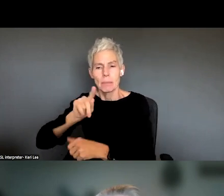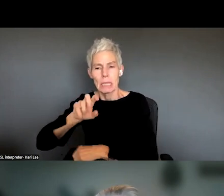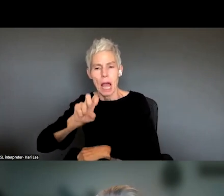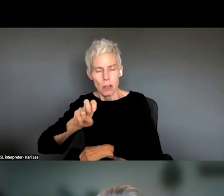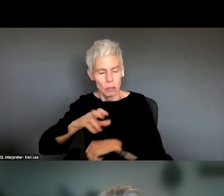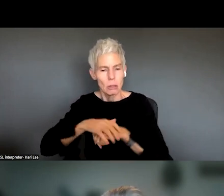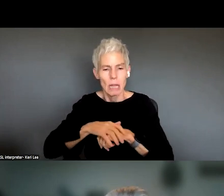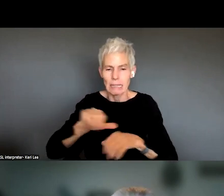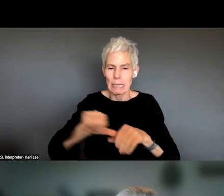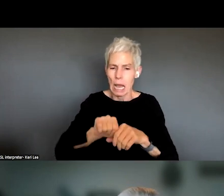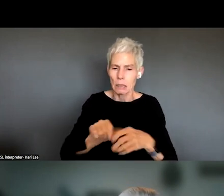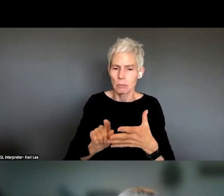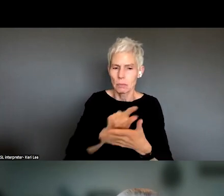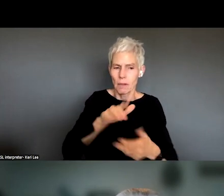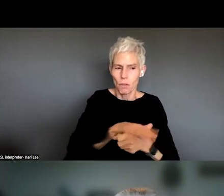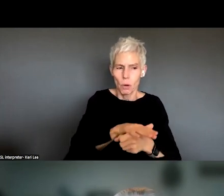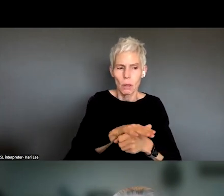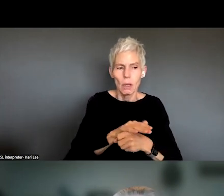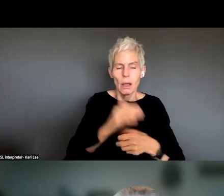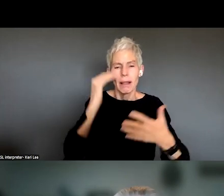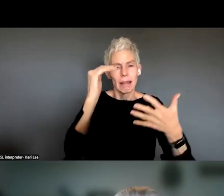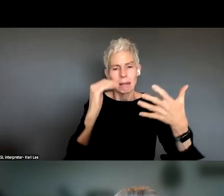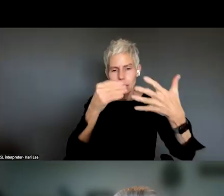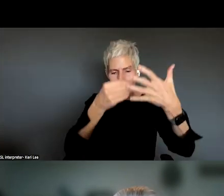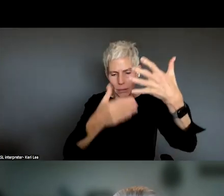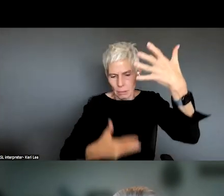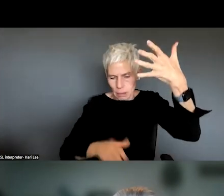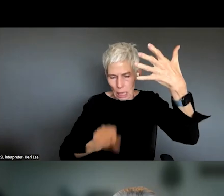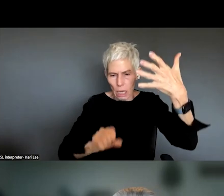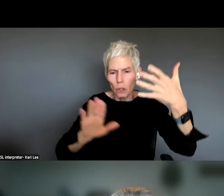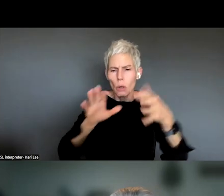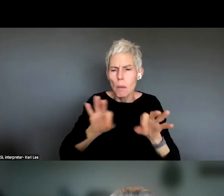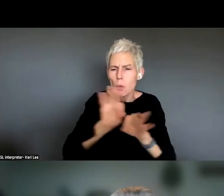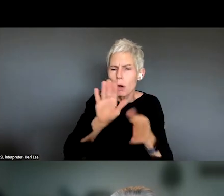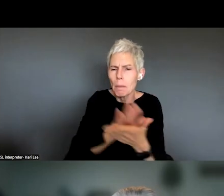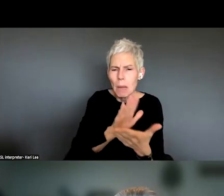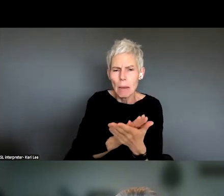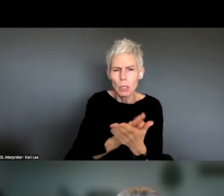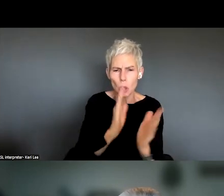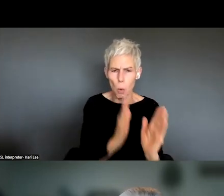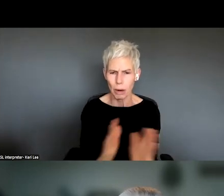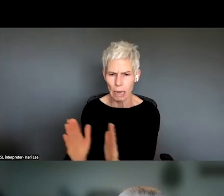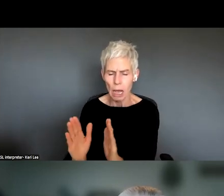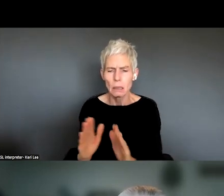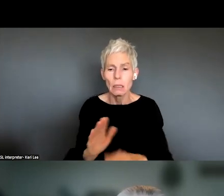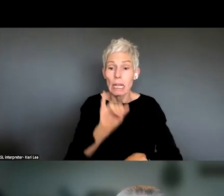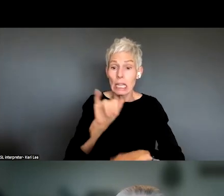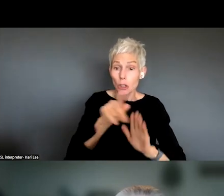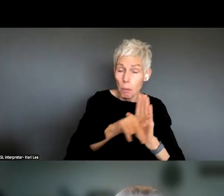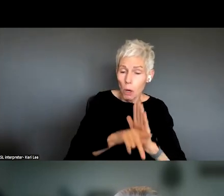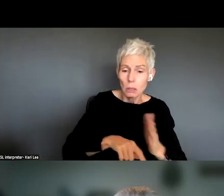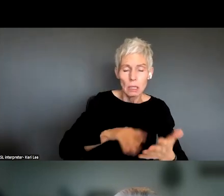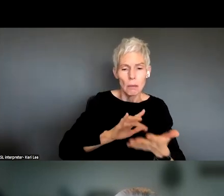although this list could go on and on, right, is to organize your important documents. So you're going to want to be sure that things like insurance policies, medical